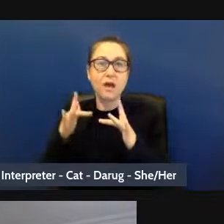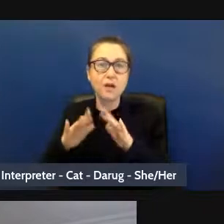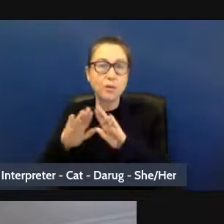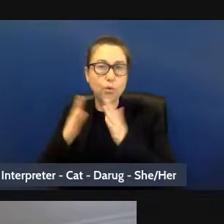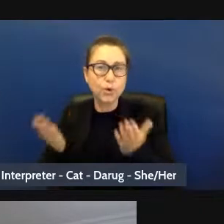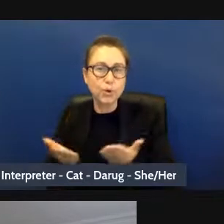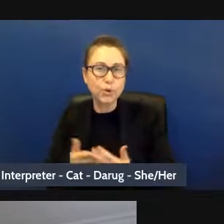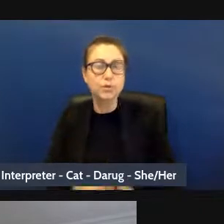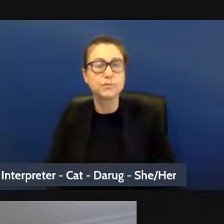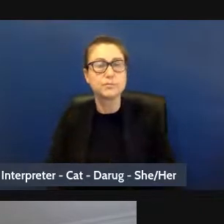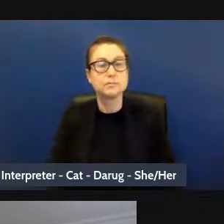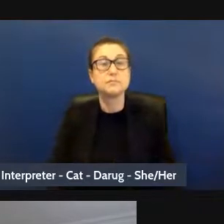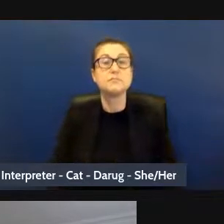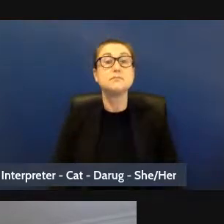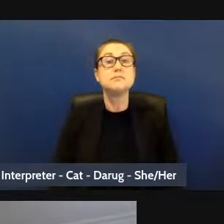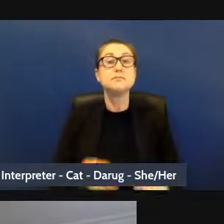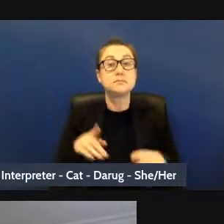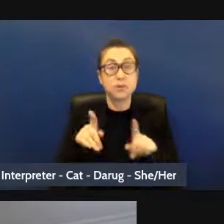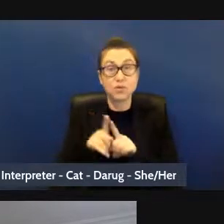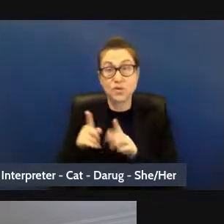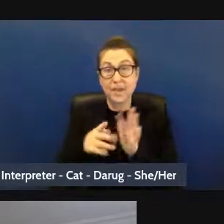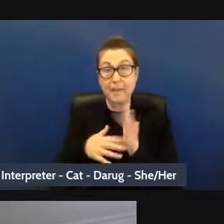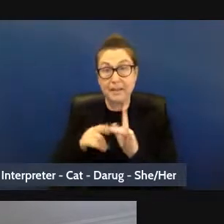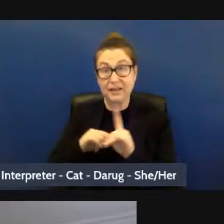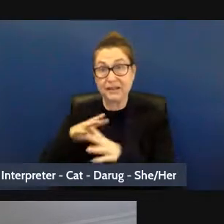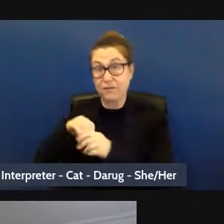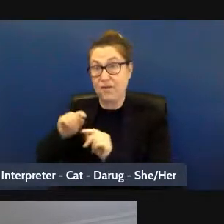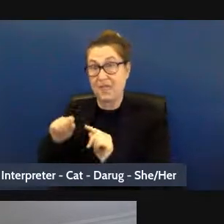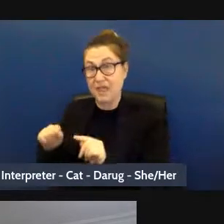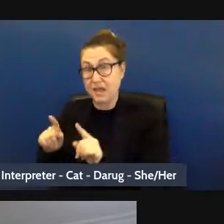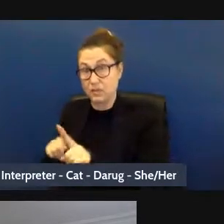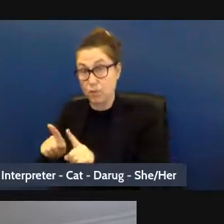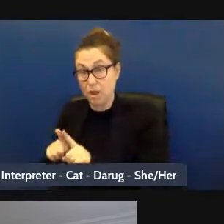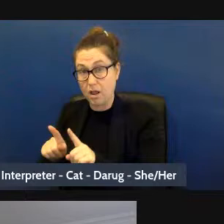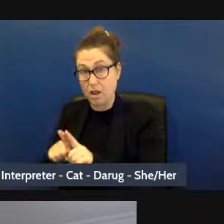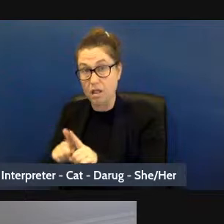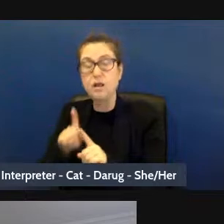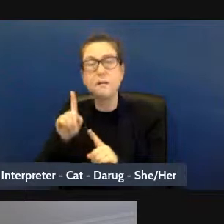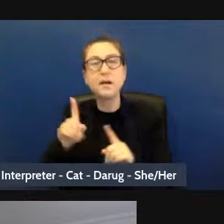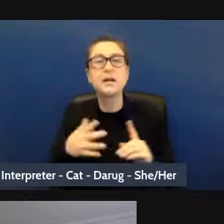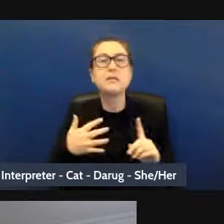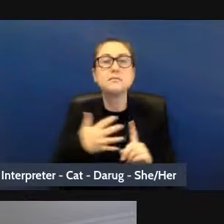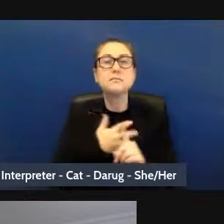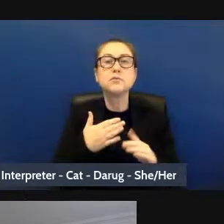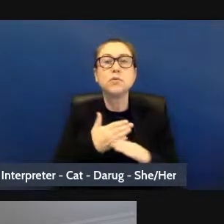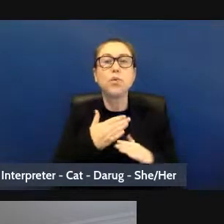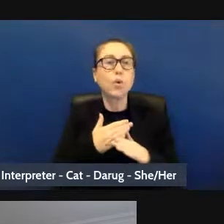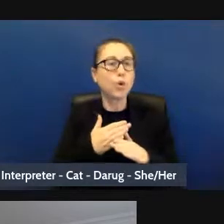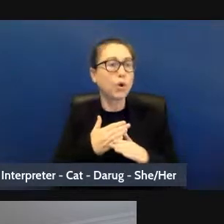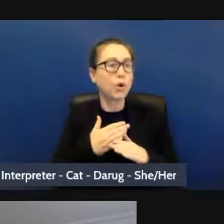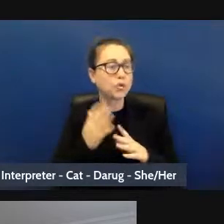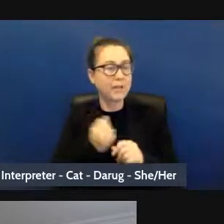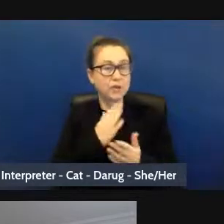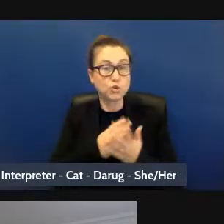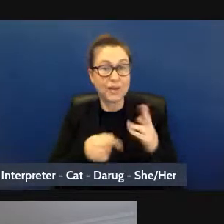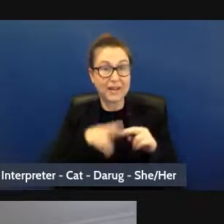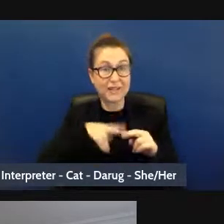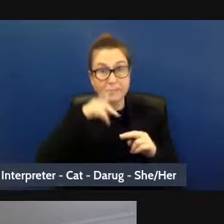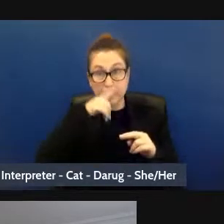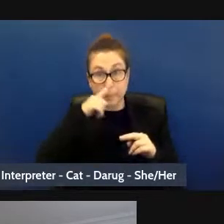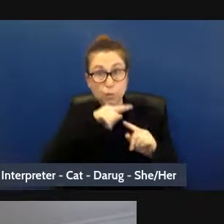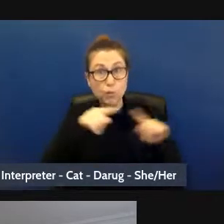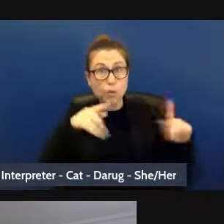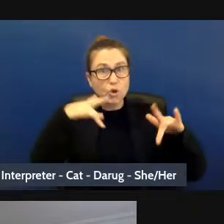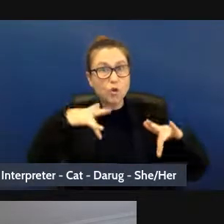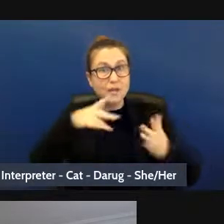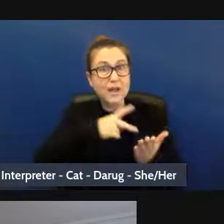there's also, and Emily has been involved in this work, there's also been work going on to make sure that people who aren't at the stage where they're